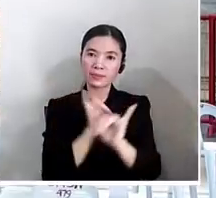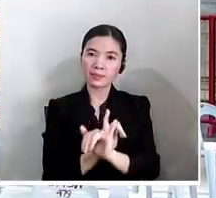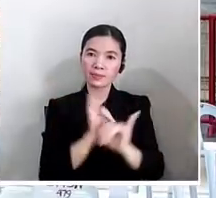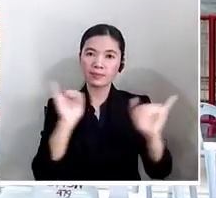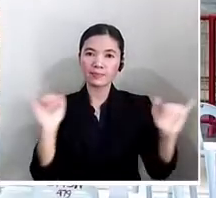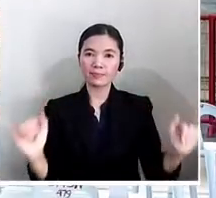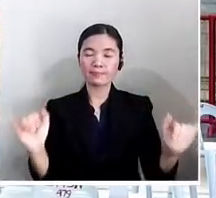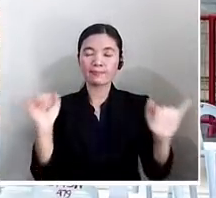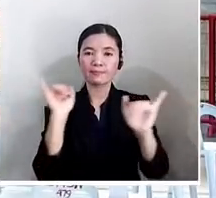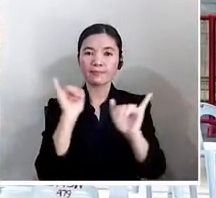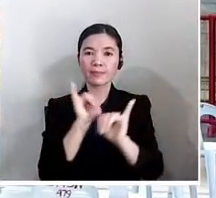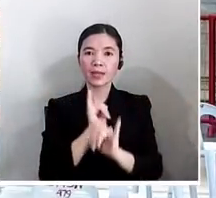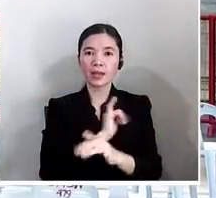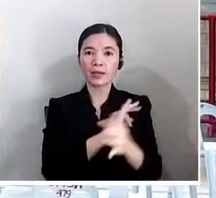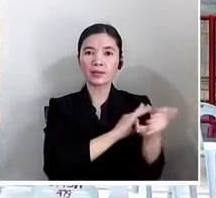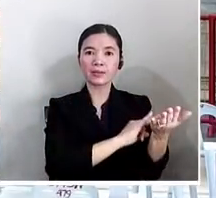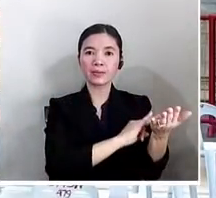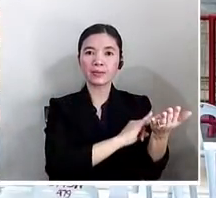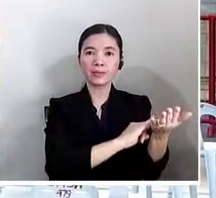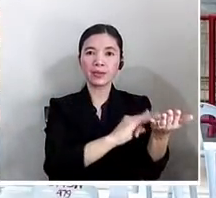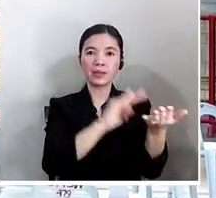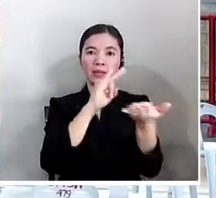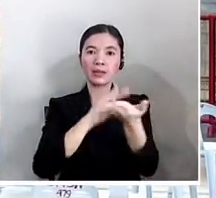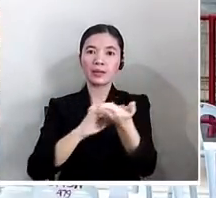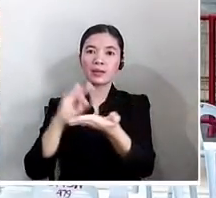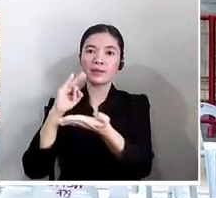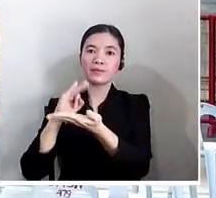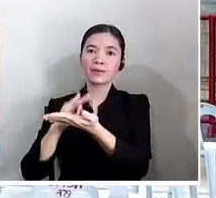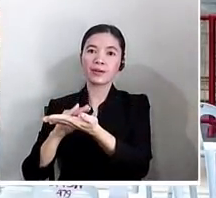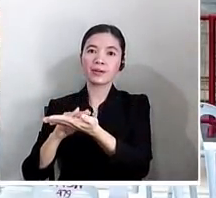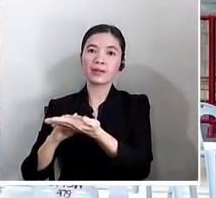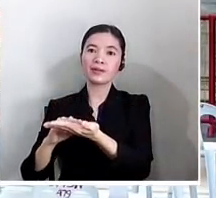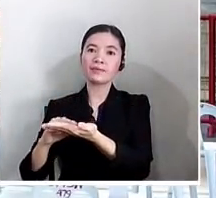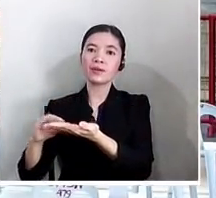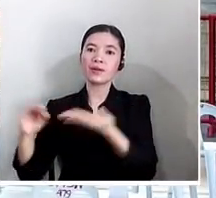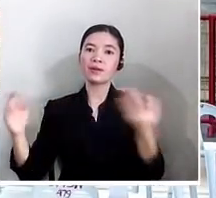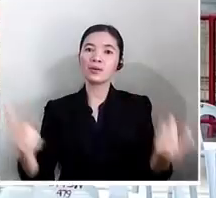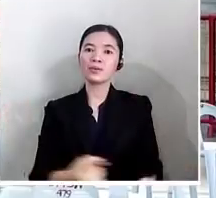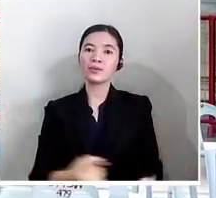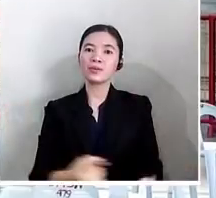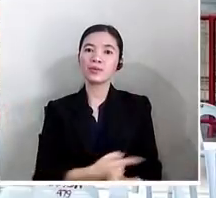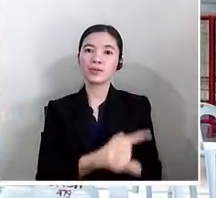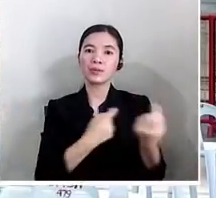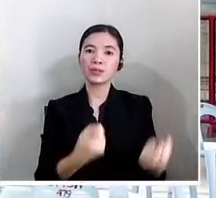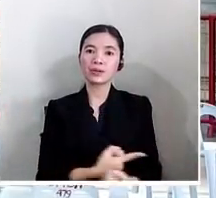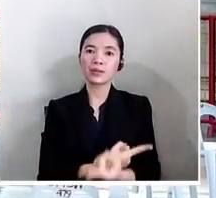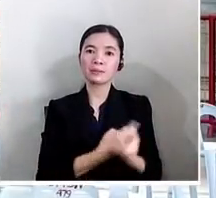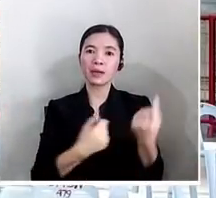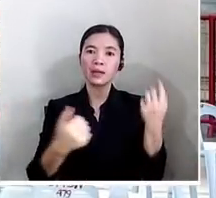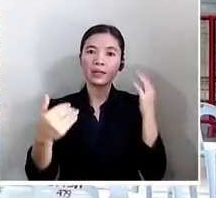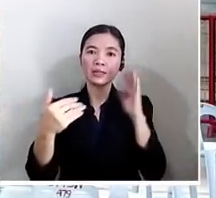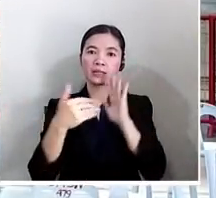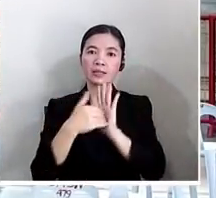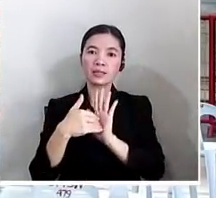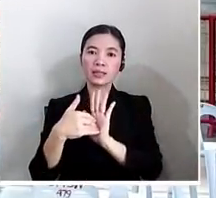ourselves, as we forgive those that trespass